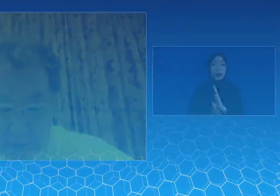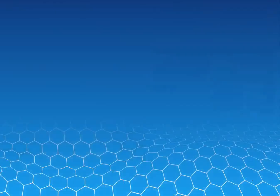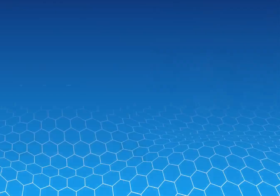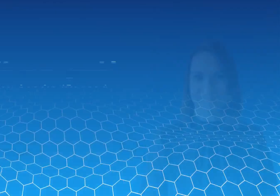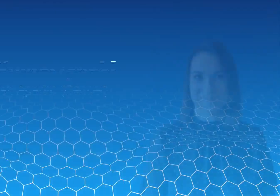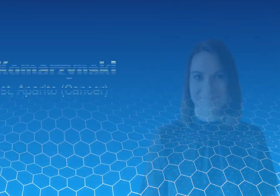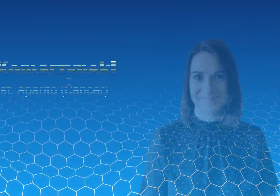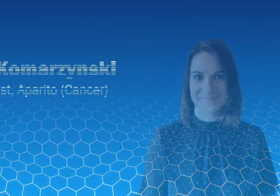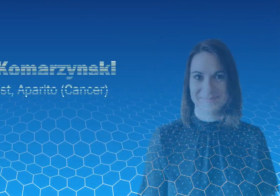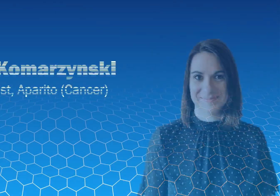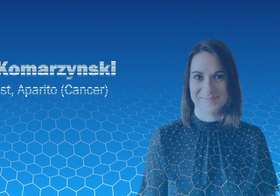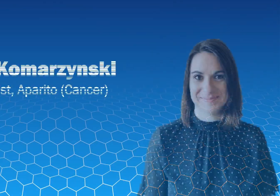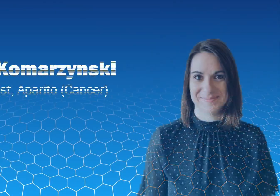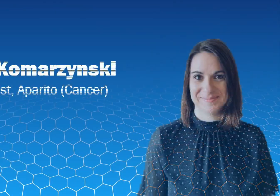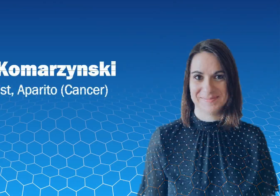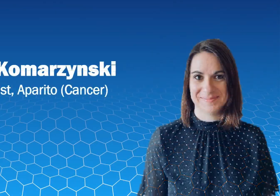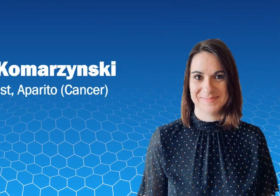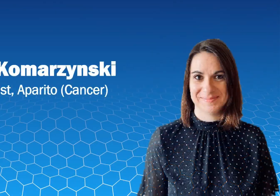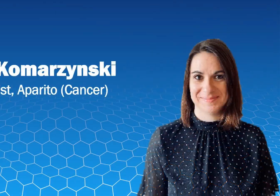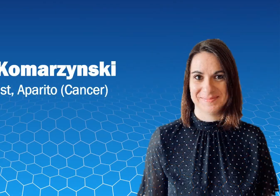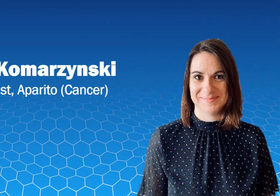data scientist at